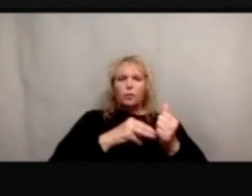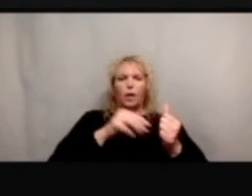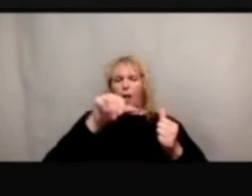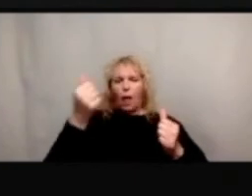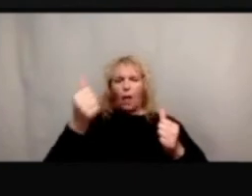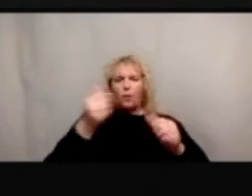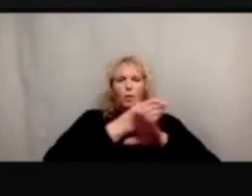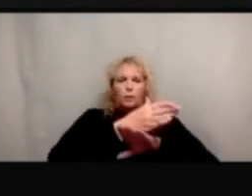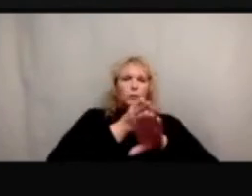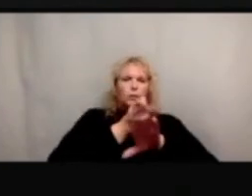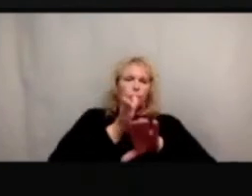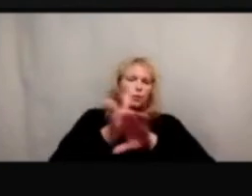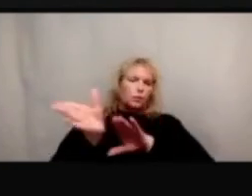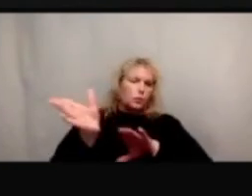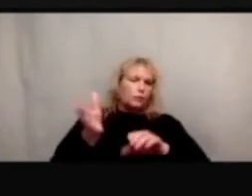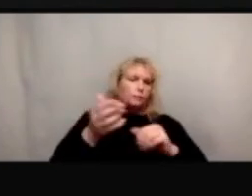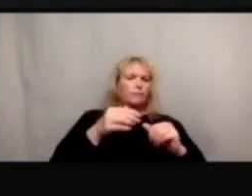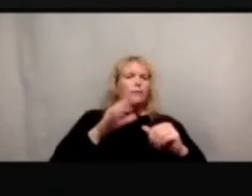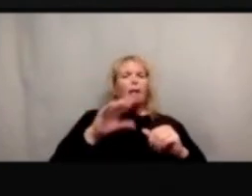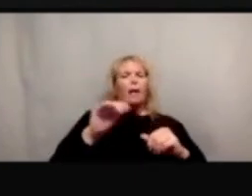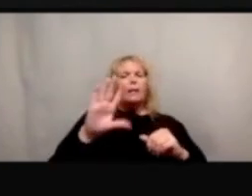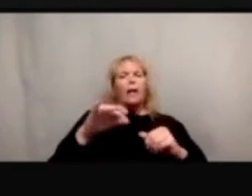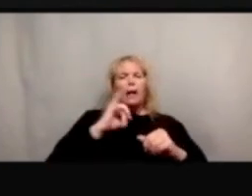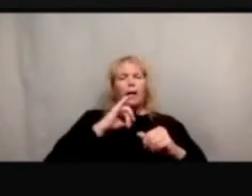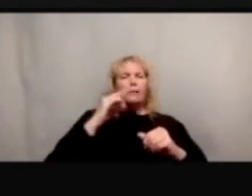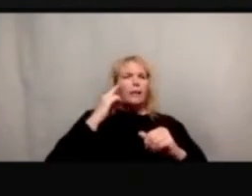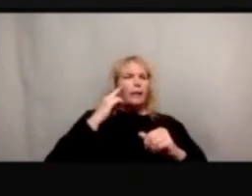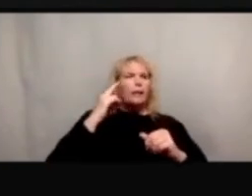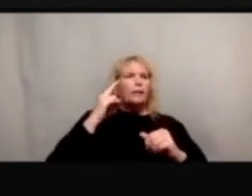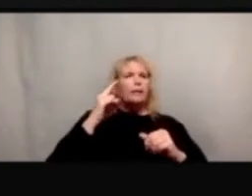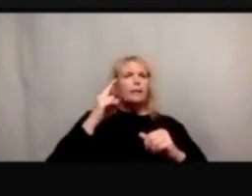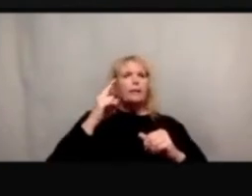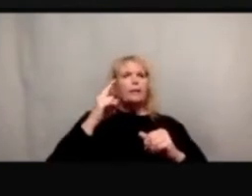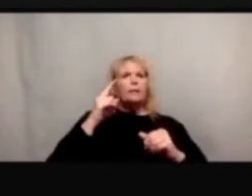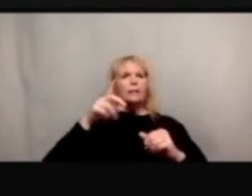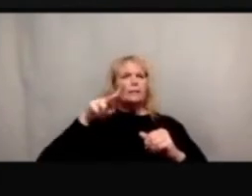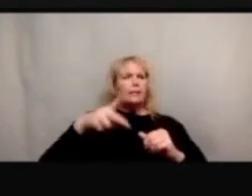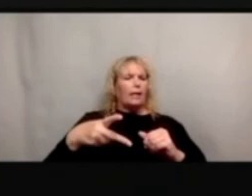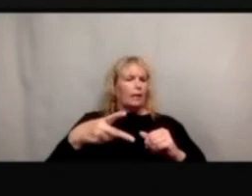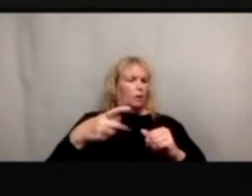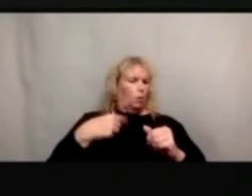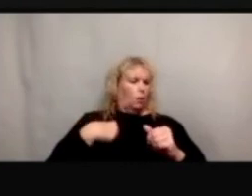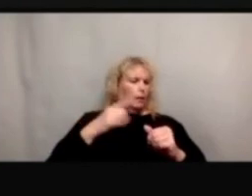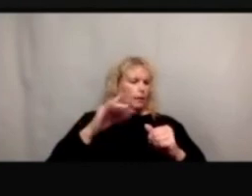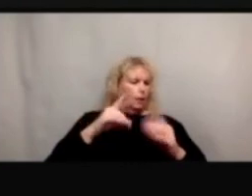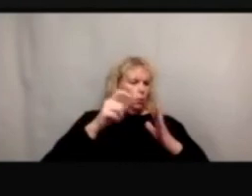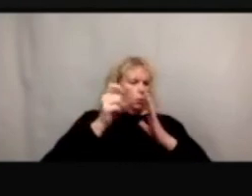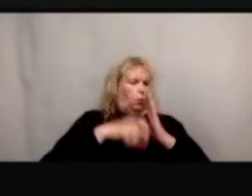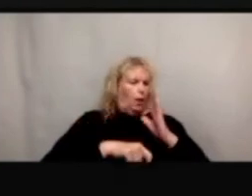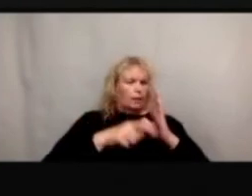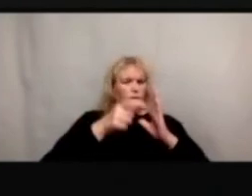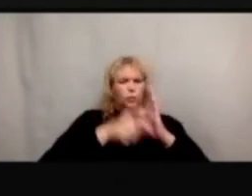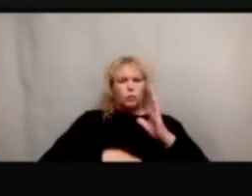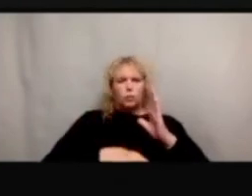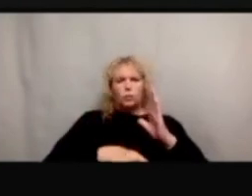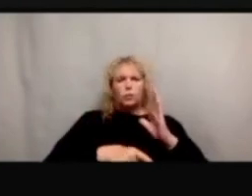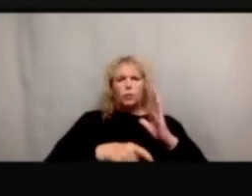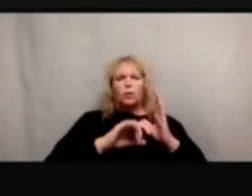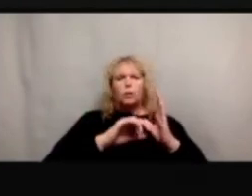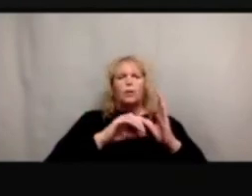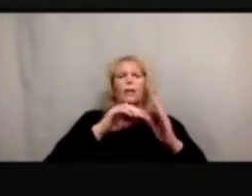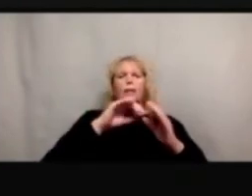across the country. I think the second, which we wrote about, it's an article in the Journal of School